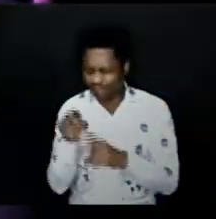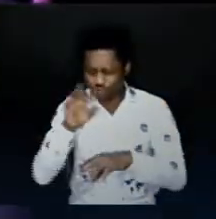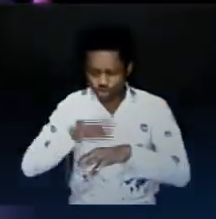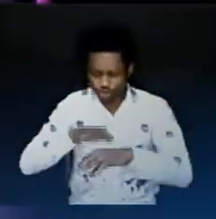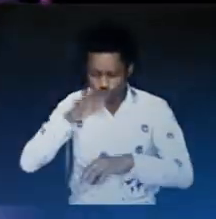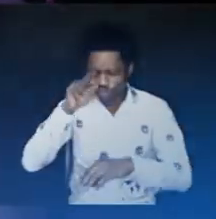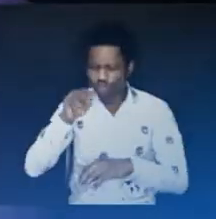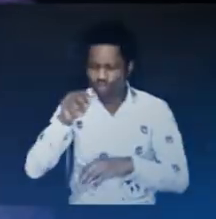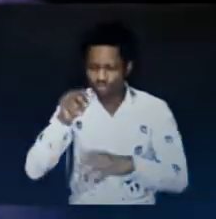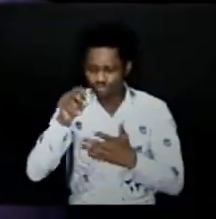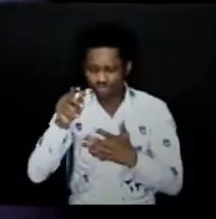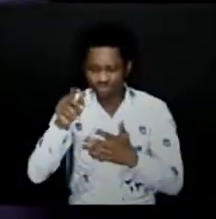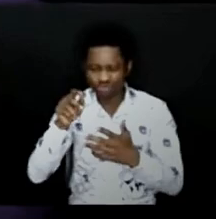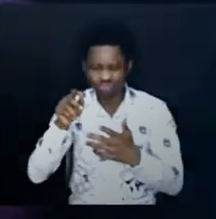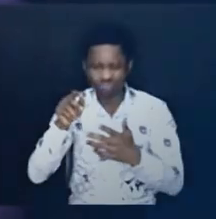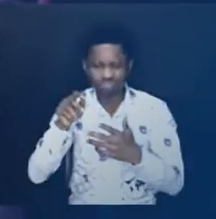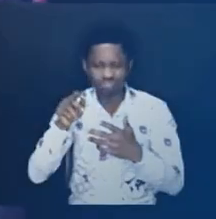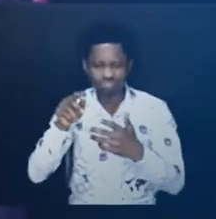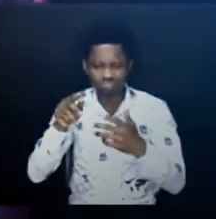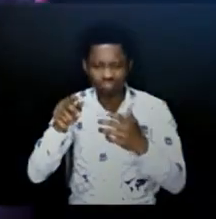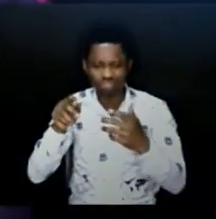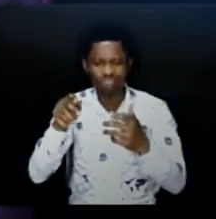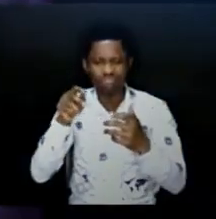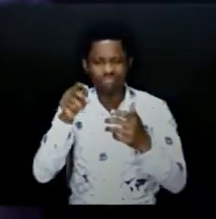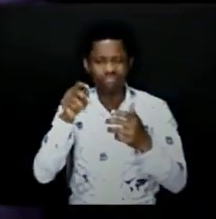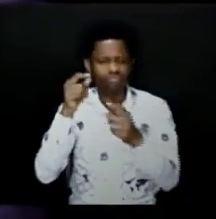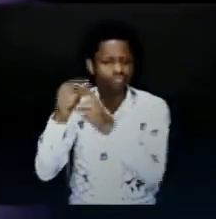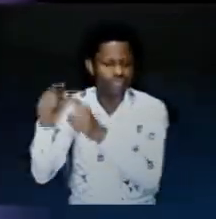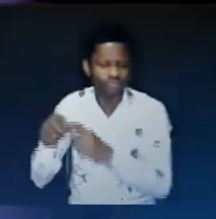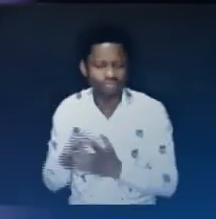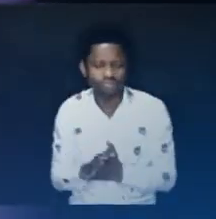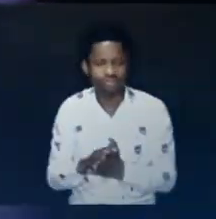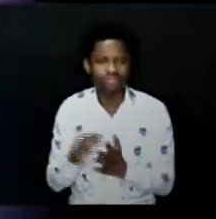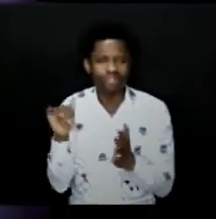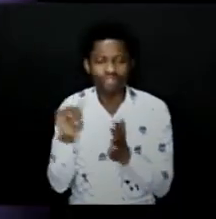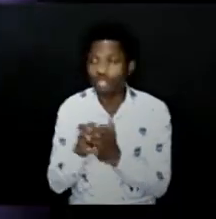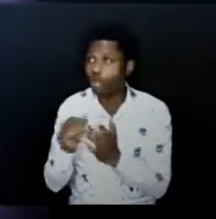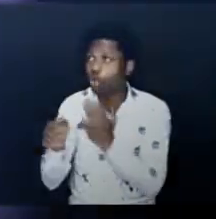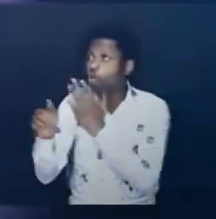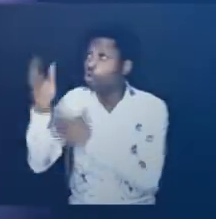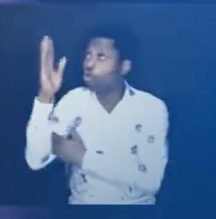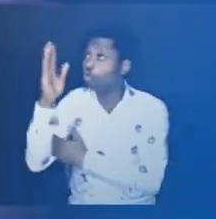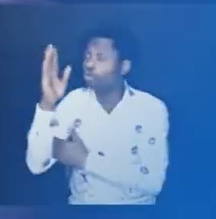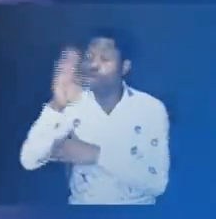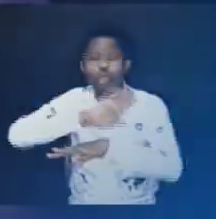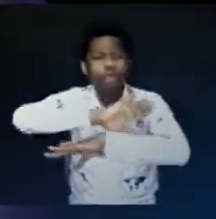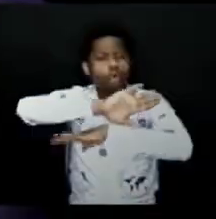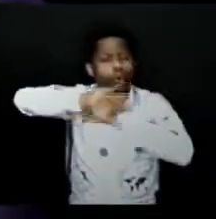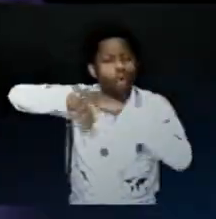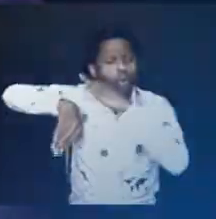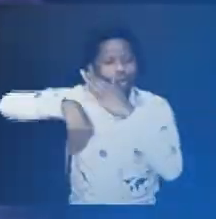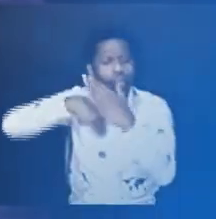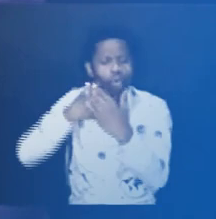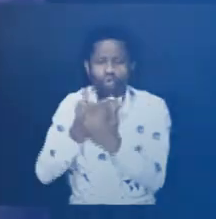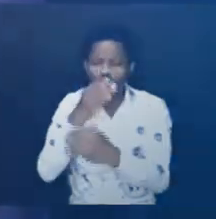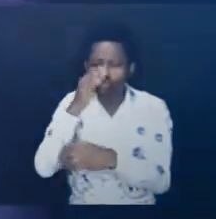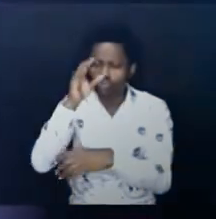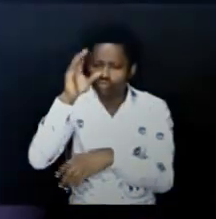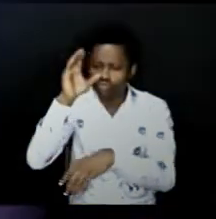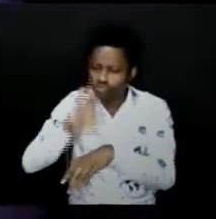That God, the whole God, that even the universe cannot contain, has come to tabernacle